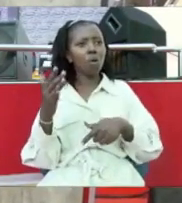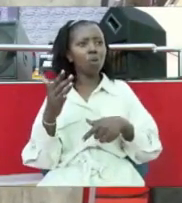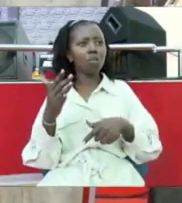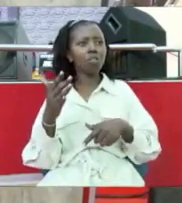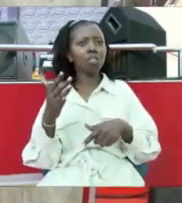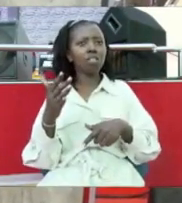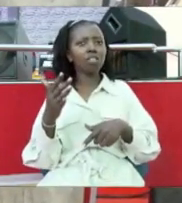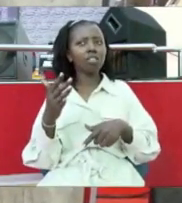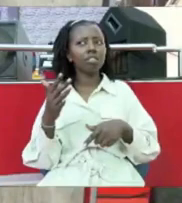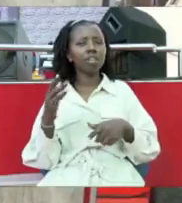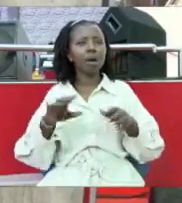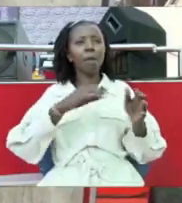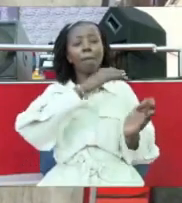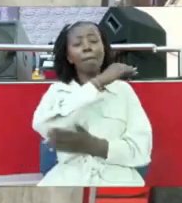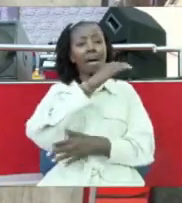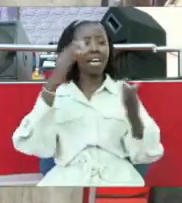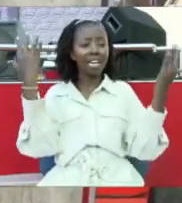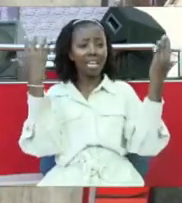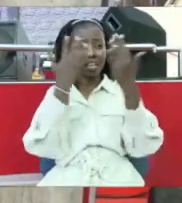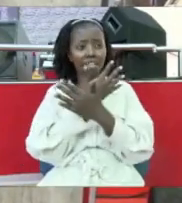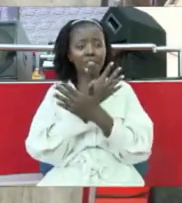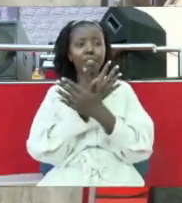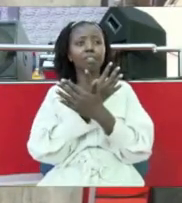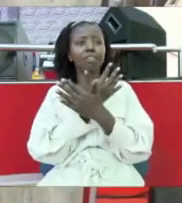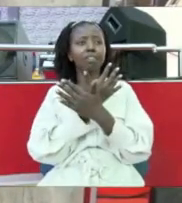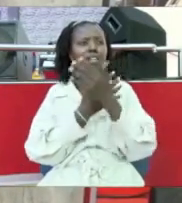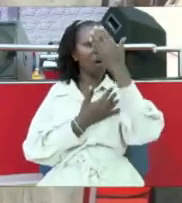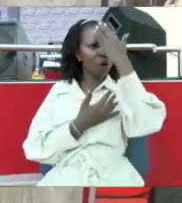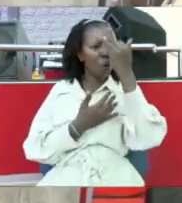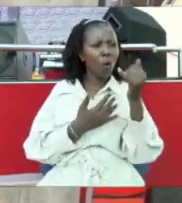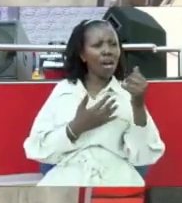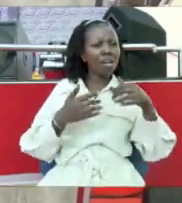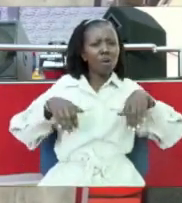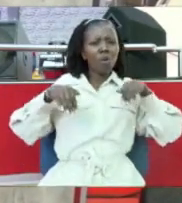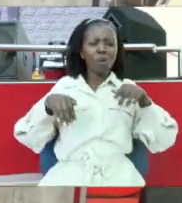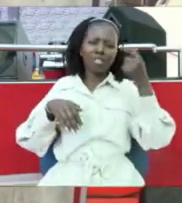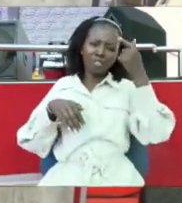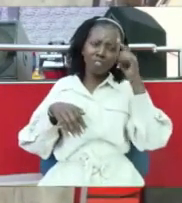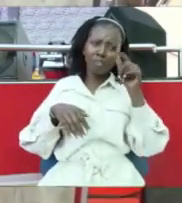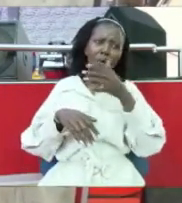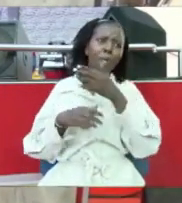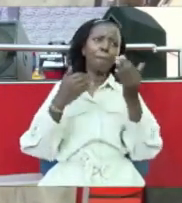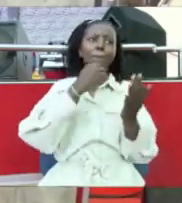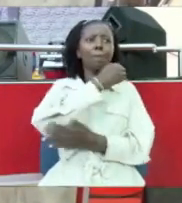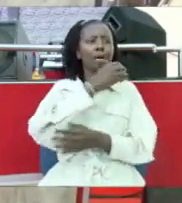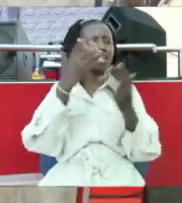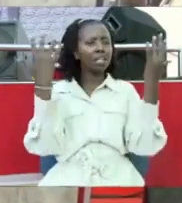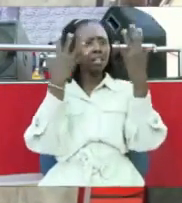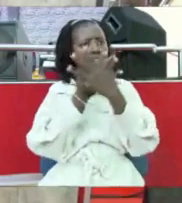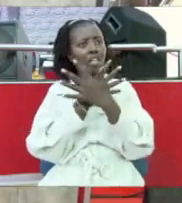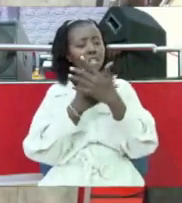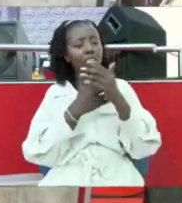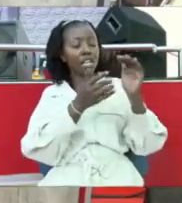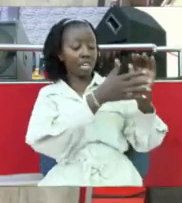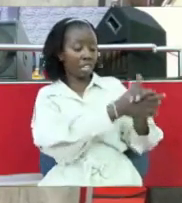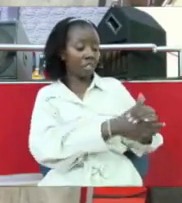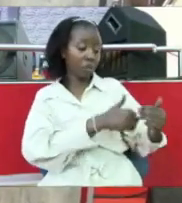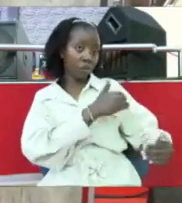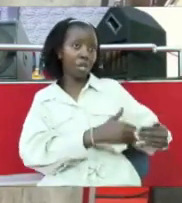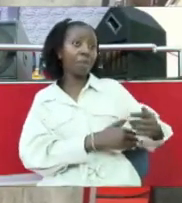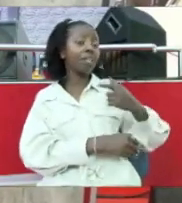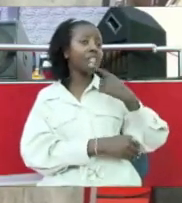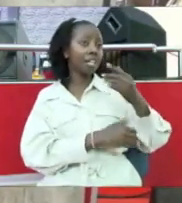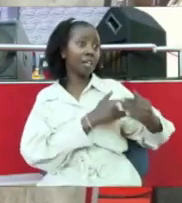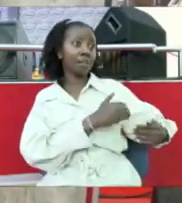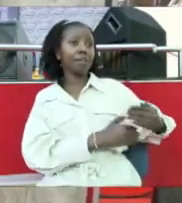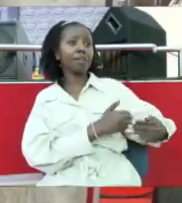night. Hiyo inamaanisha ni usiku mbaya. Why am I waiting for a bad night? Mbona nangojea usiku mbaya? Greet your neighbor. Tell them neighbor. Mwambie